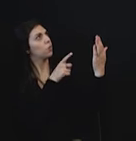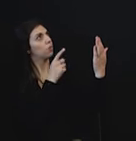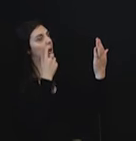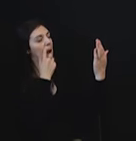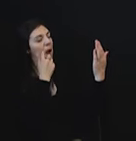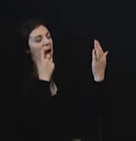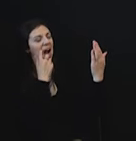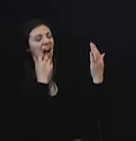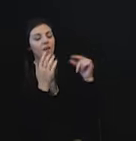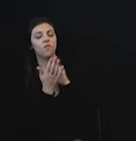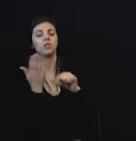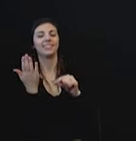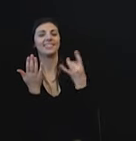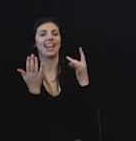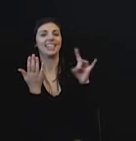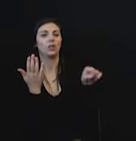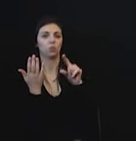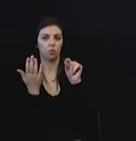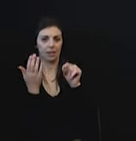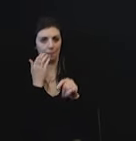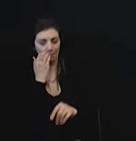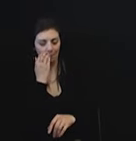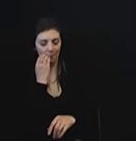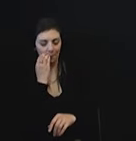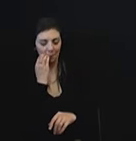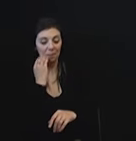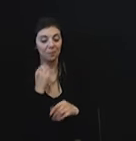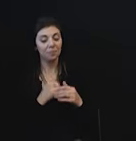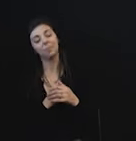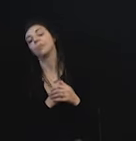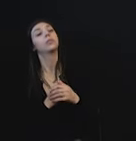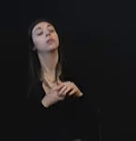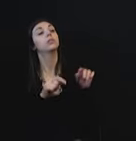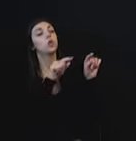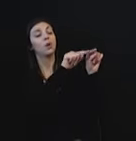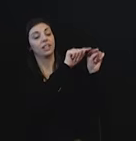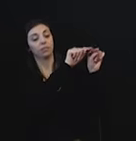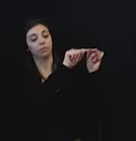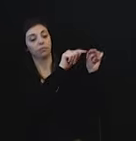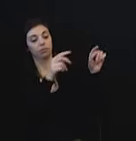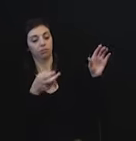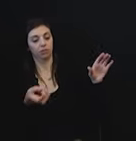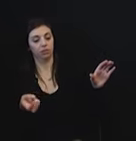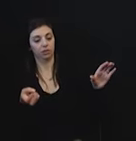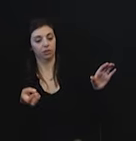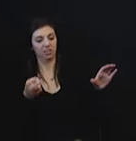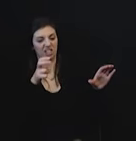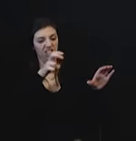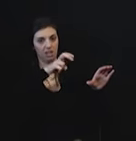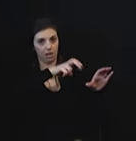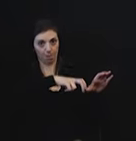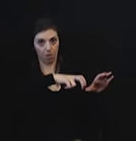20. As he was getting into the boat, the man who had been demon-possessed